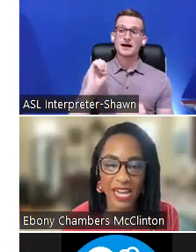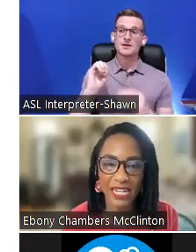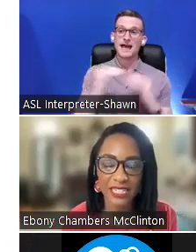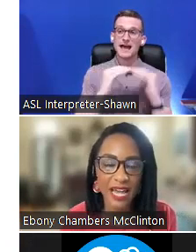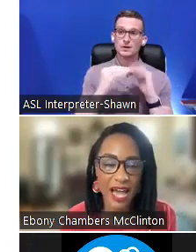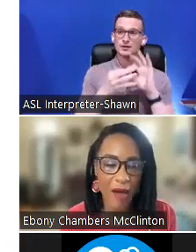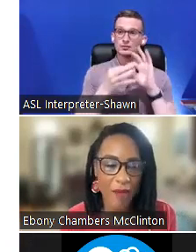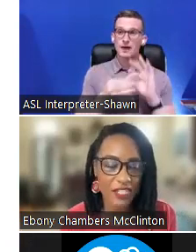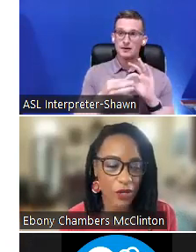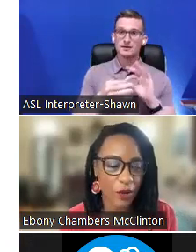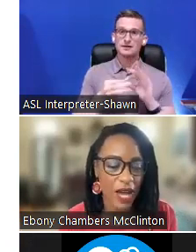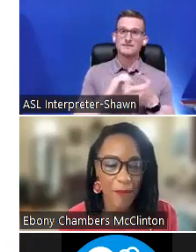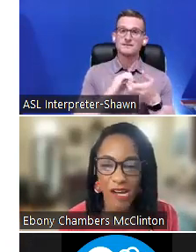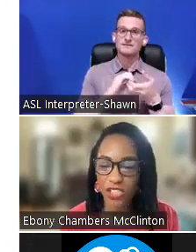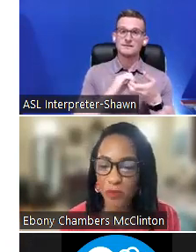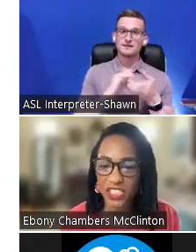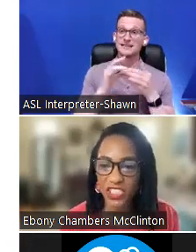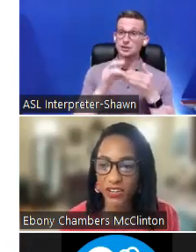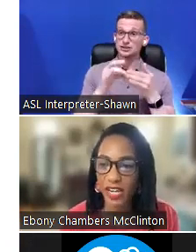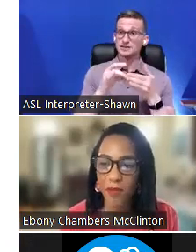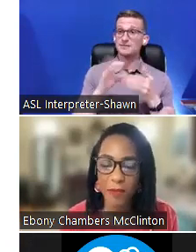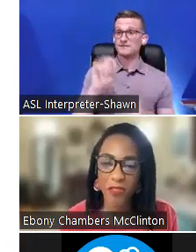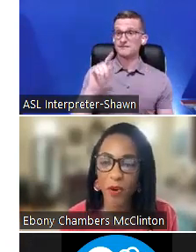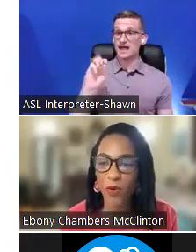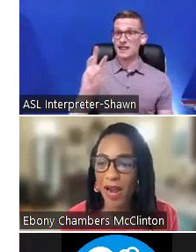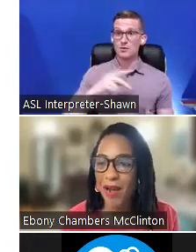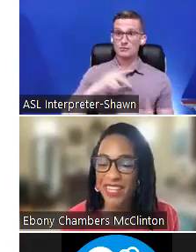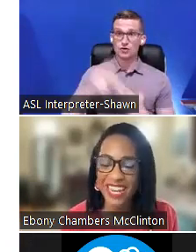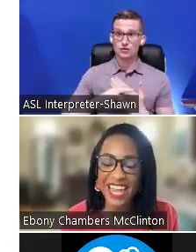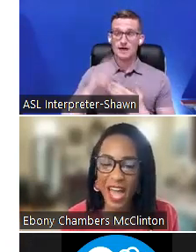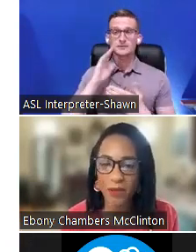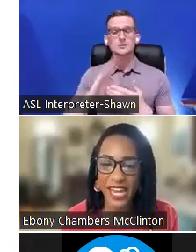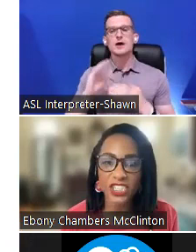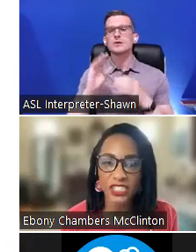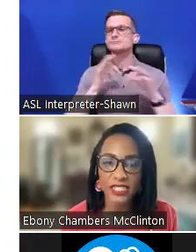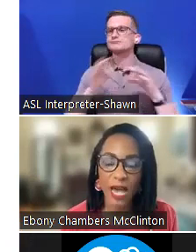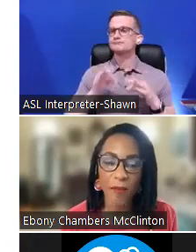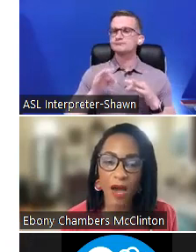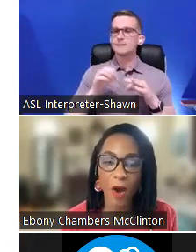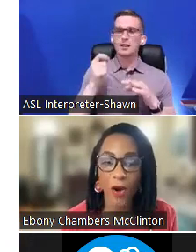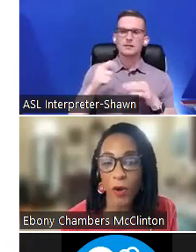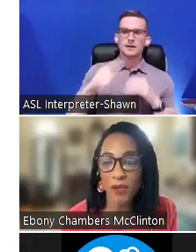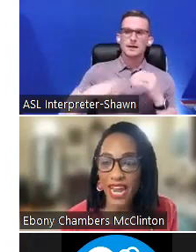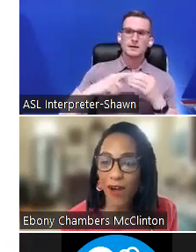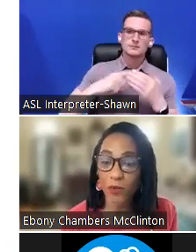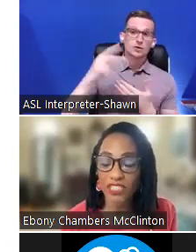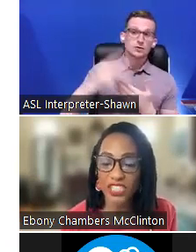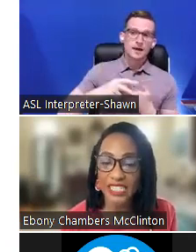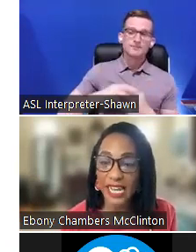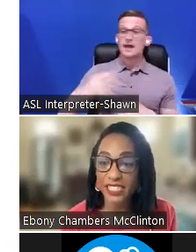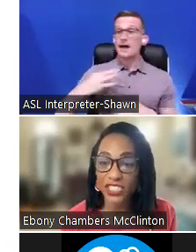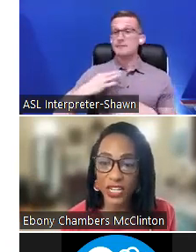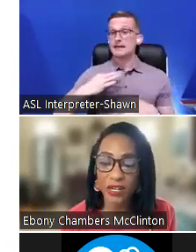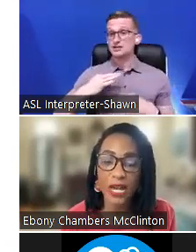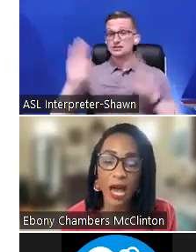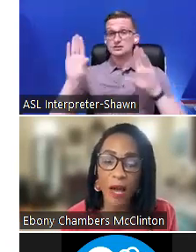Program, and so I'll just be sharing a bit about the program, and the applications are open now, and we're just